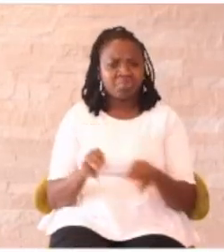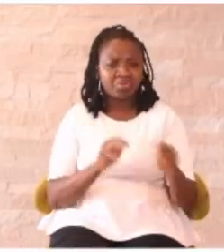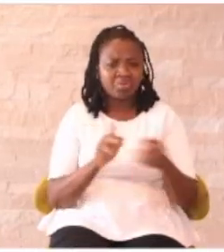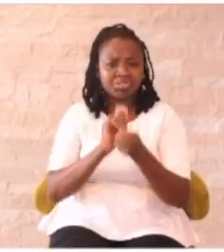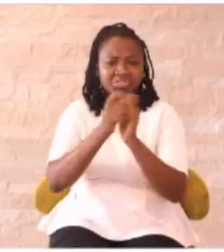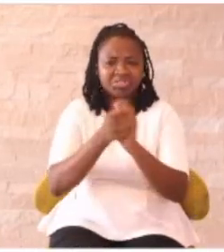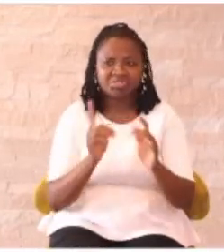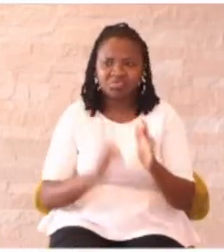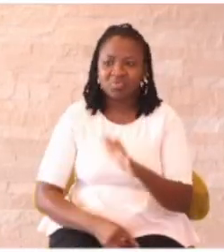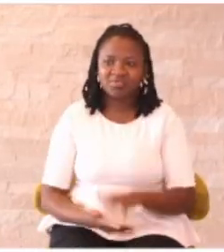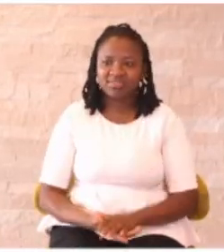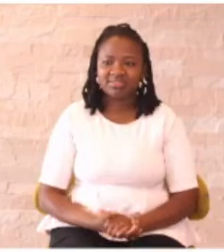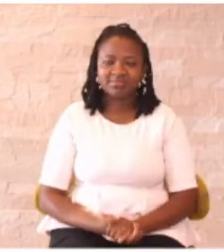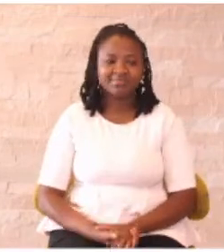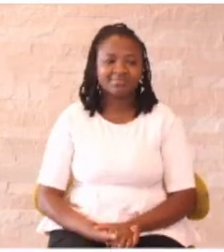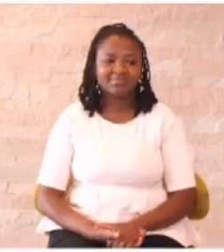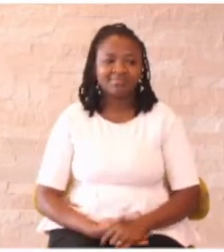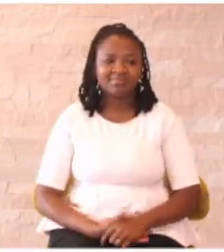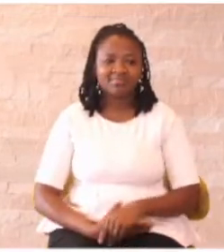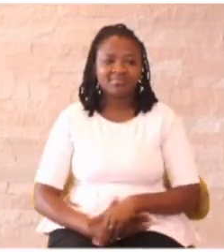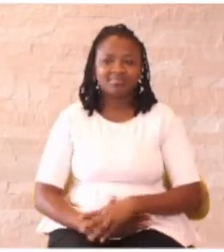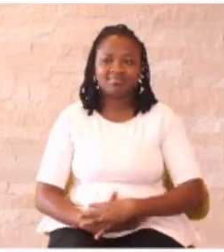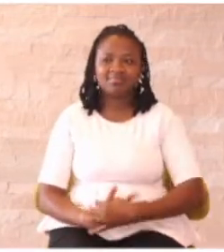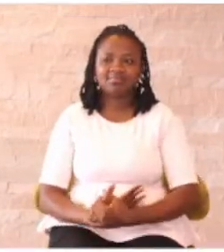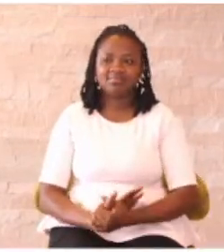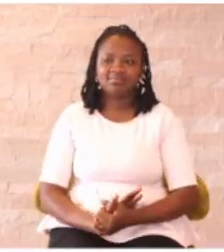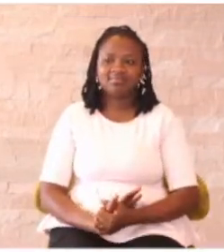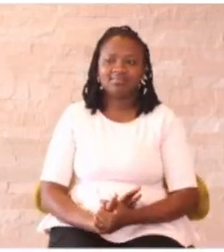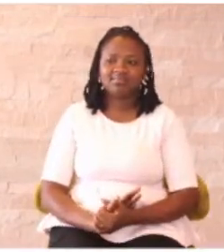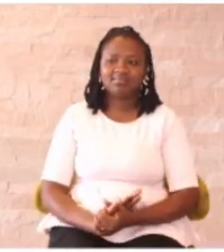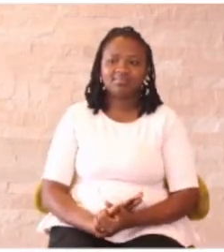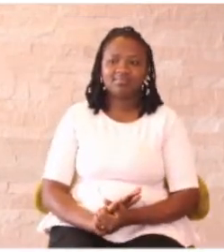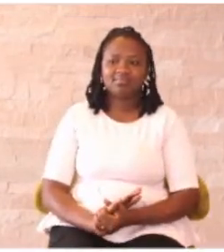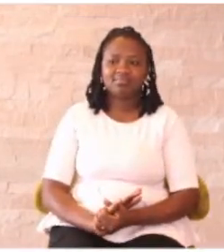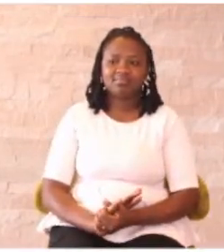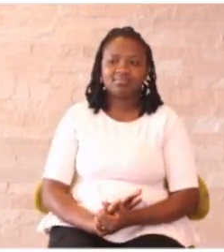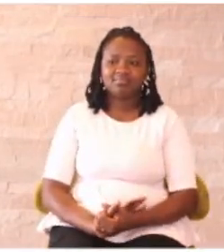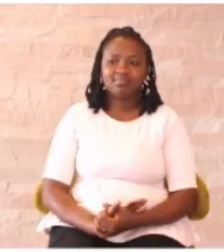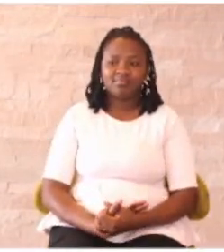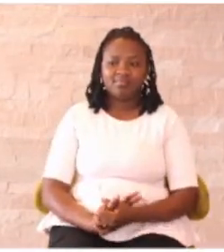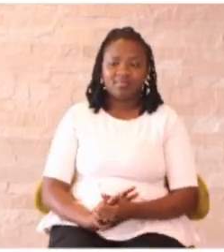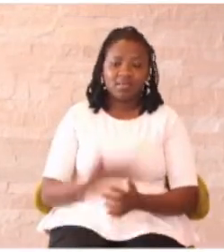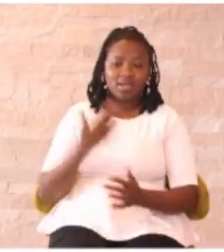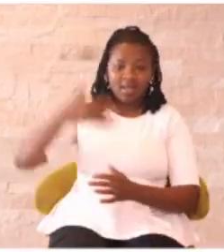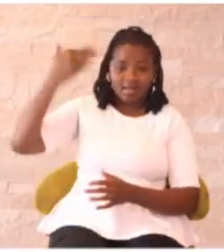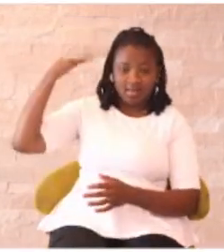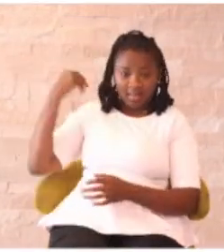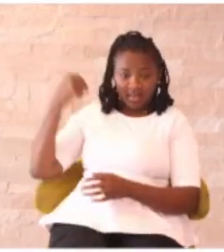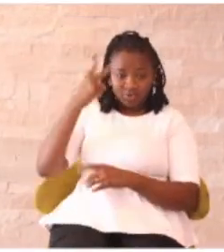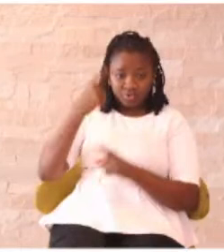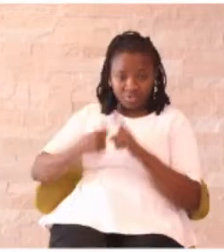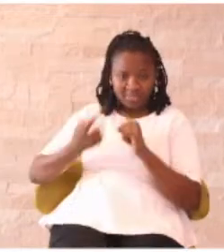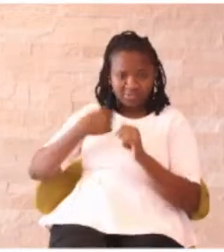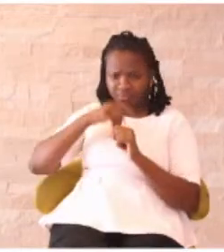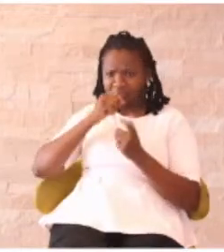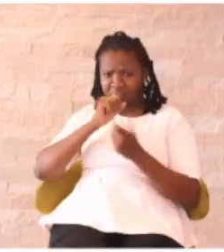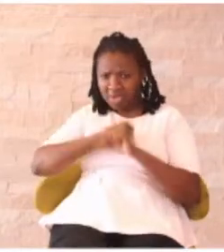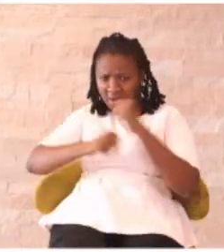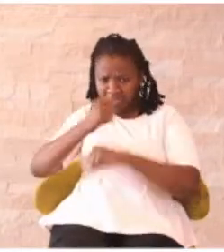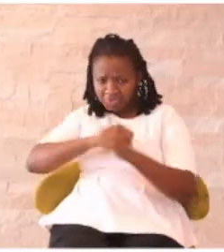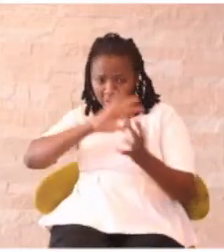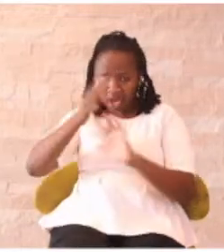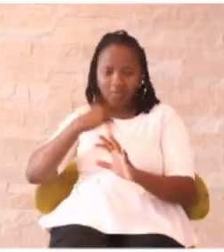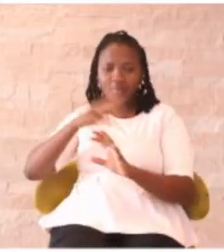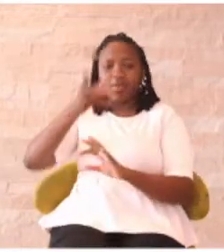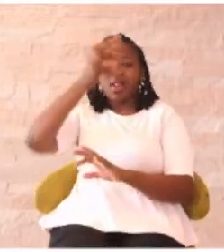Before you ask me, so for us this year, it has been based on the learnings from the past 2 years, and these learnings have informed